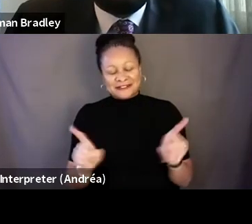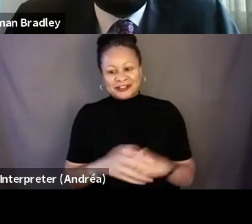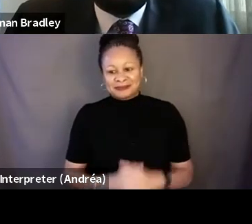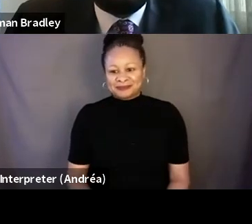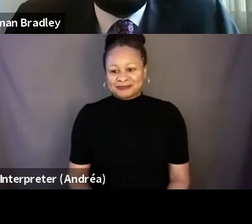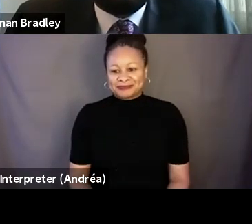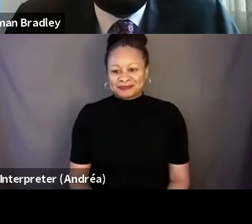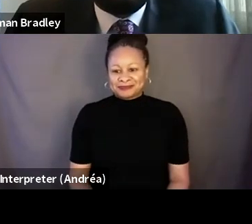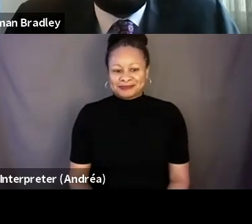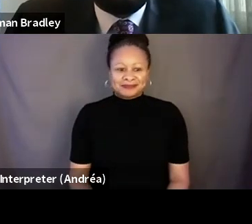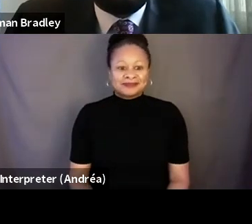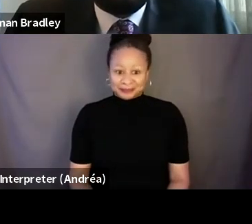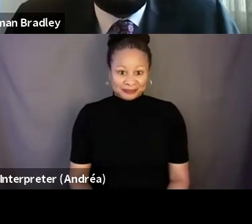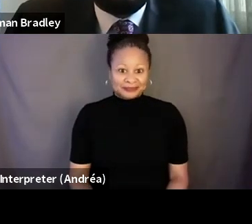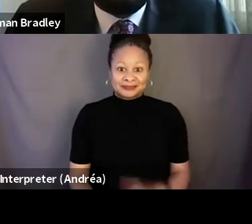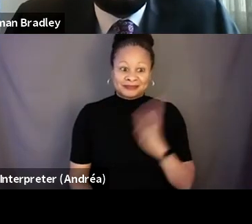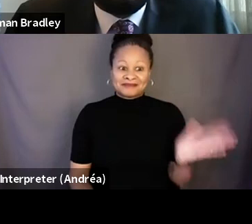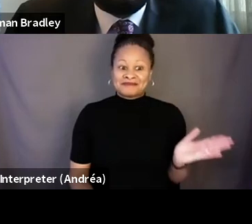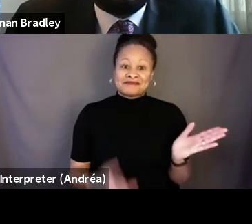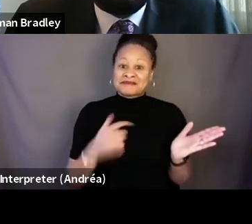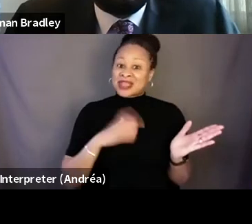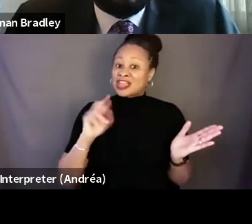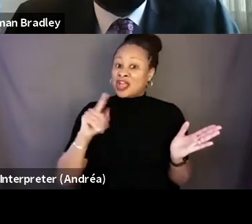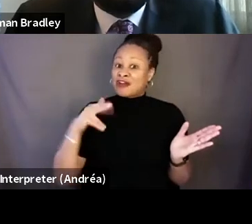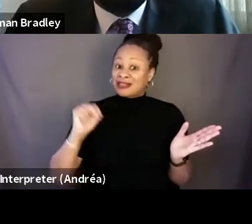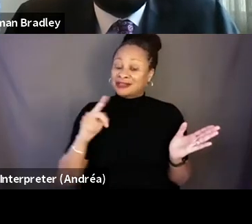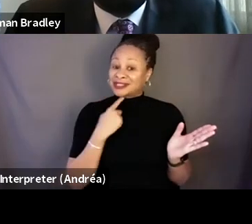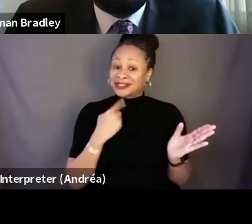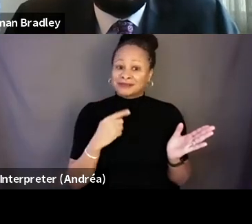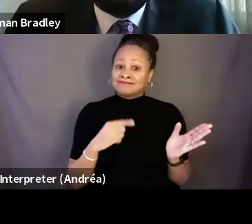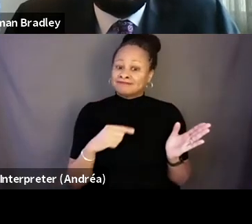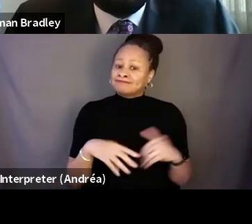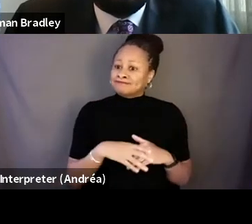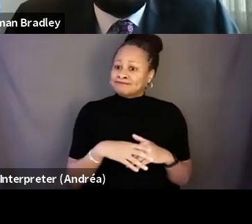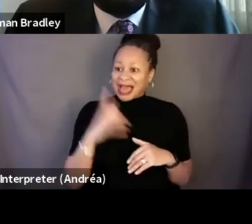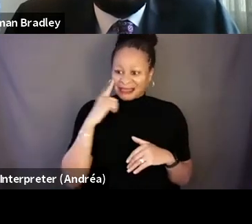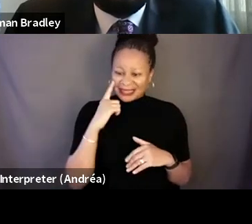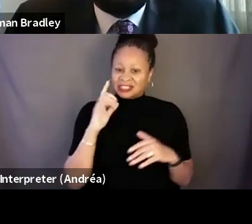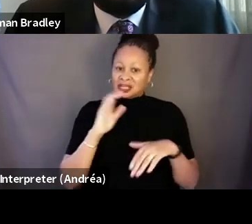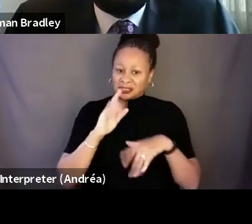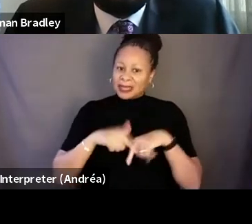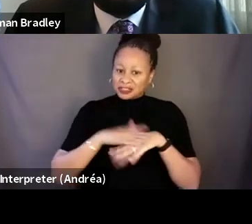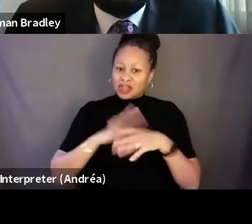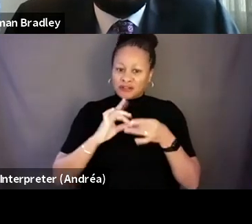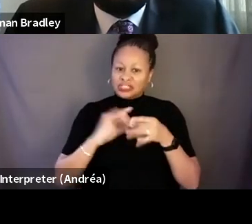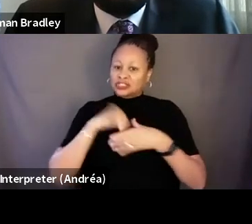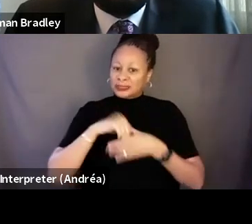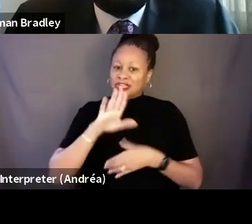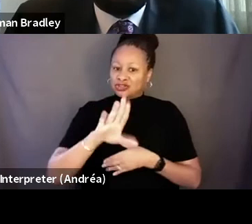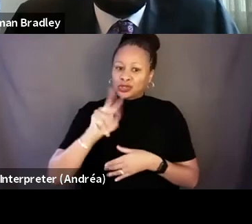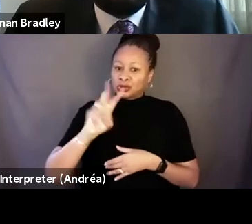great. I just think it's. I think it depends on the relationships you have within your newsroom, because before I left